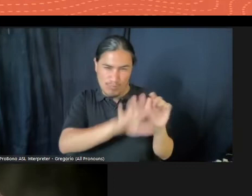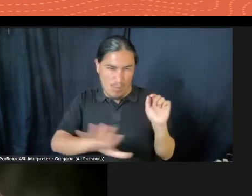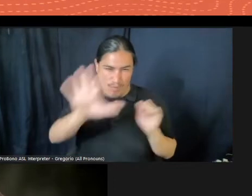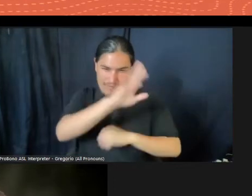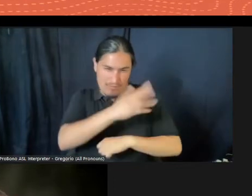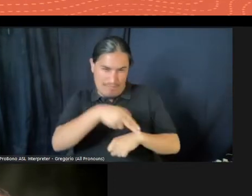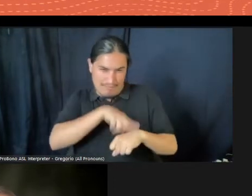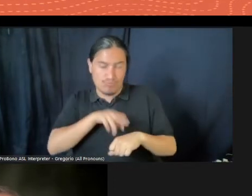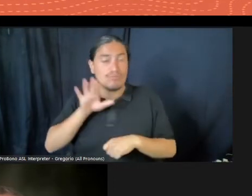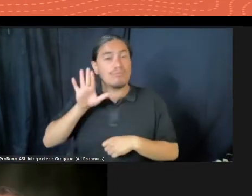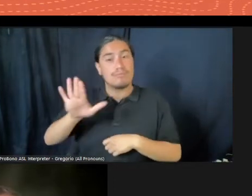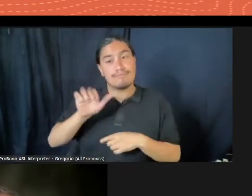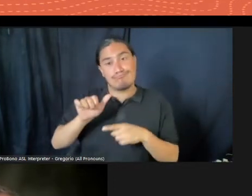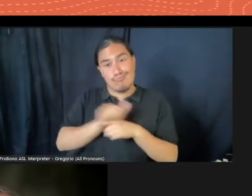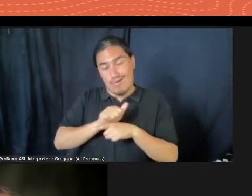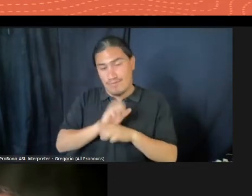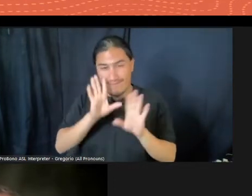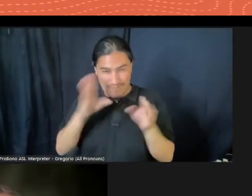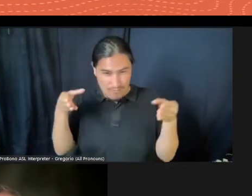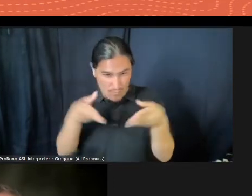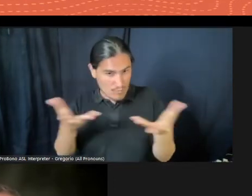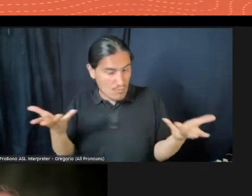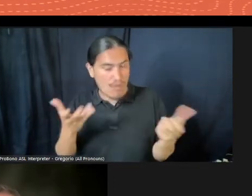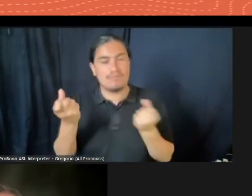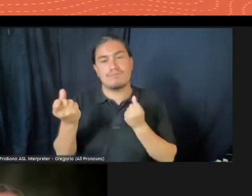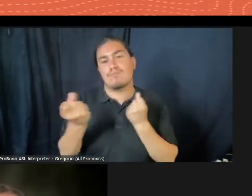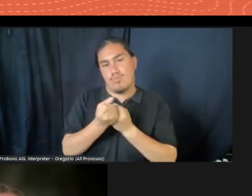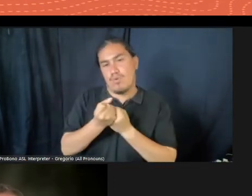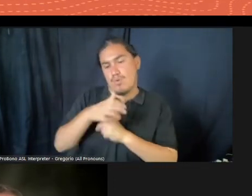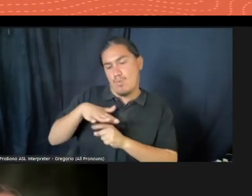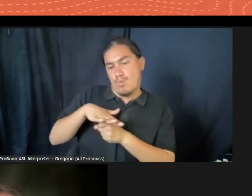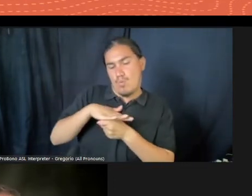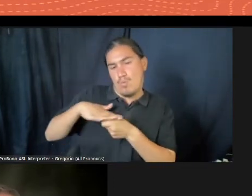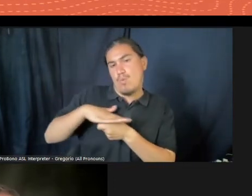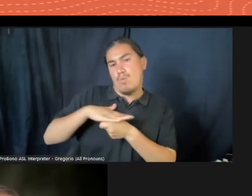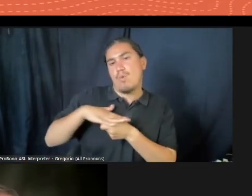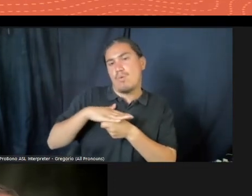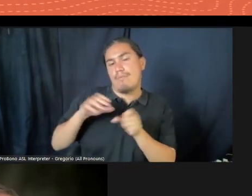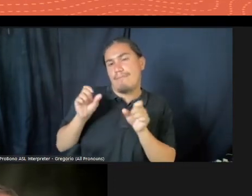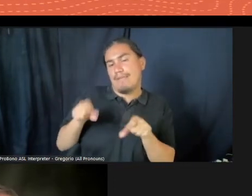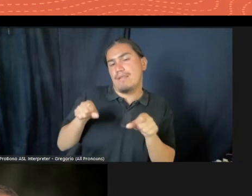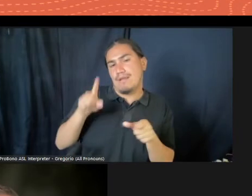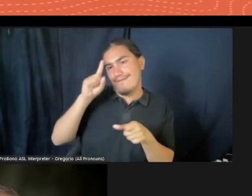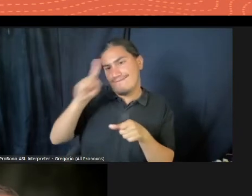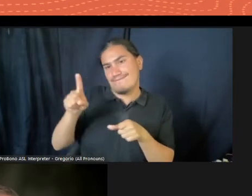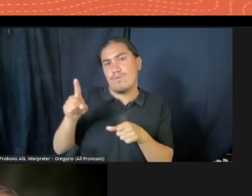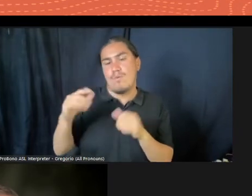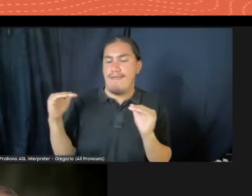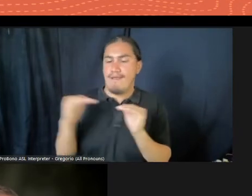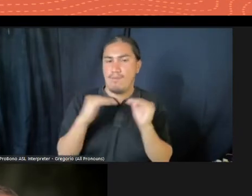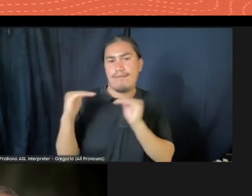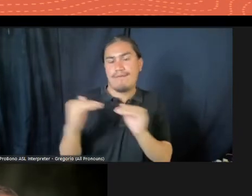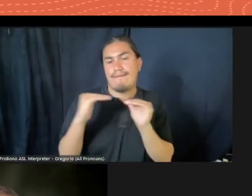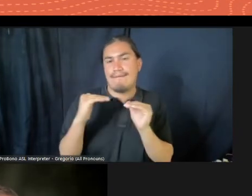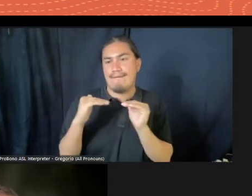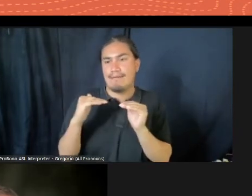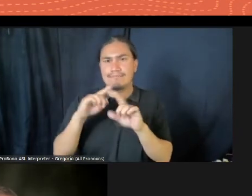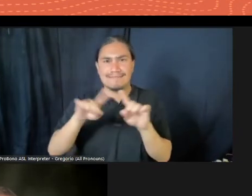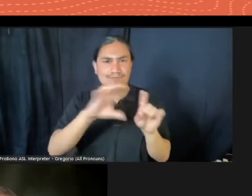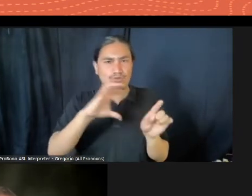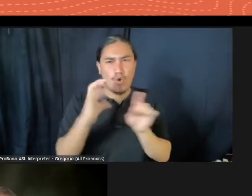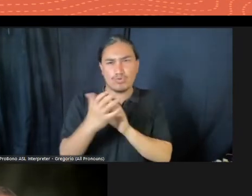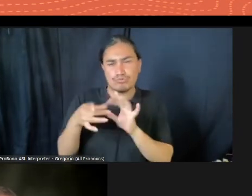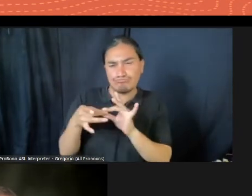current practice focuses on supporting local capacity for equitable cross-sector culture-based